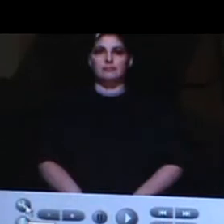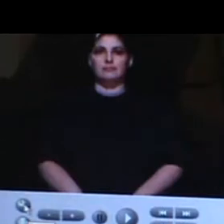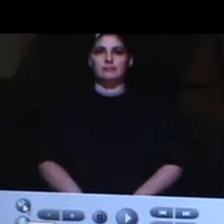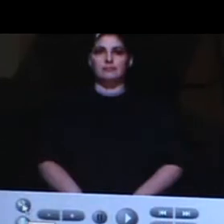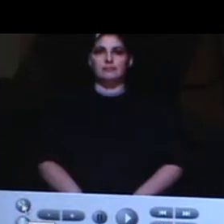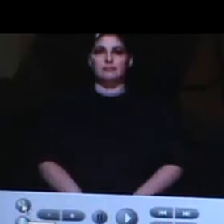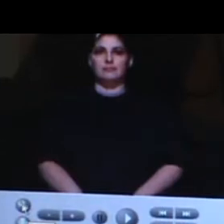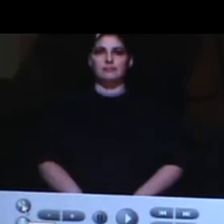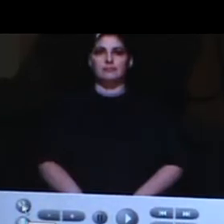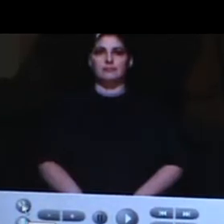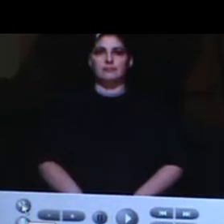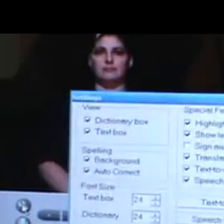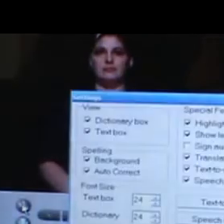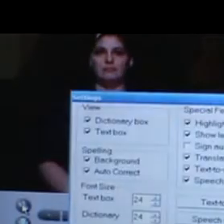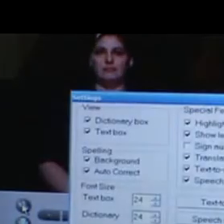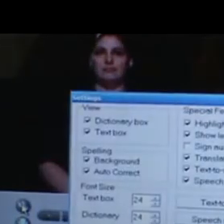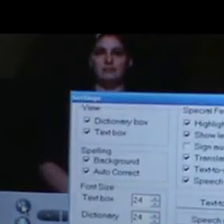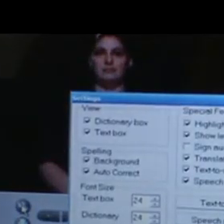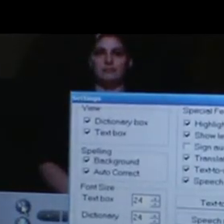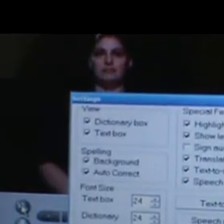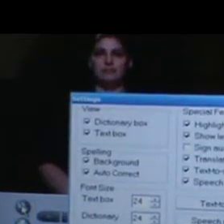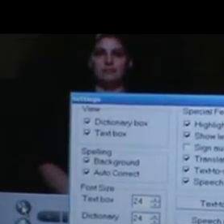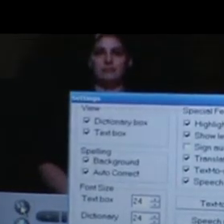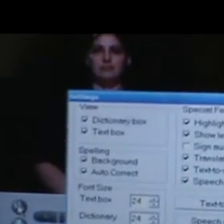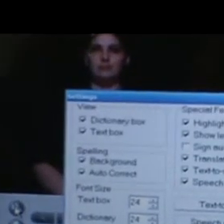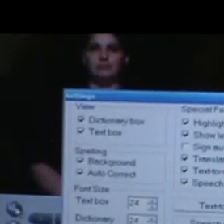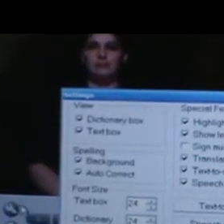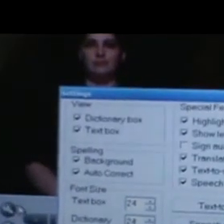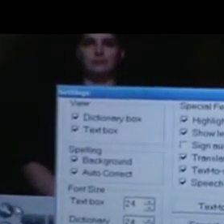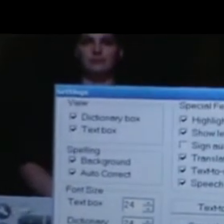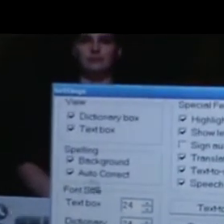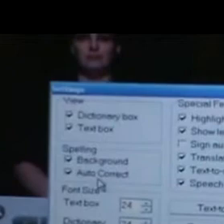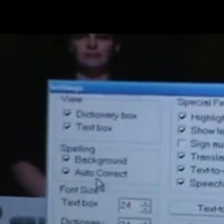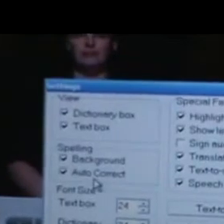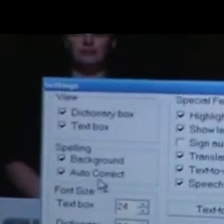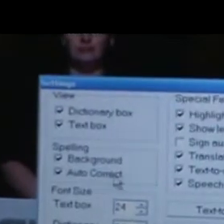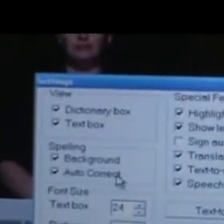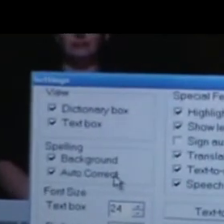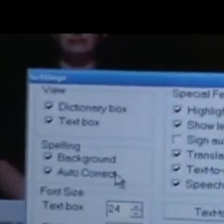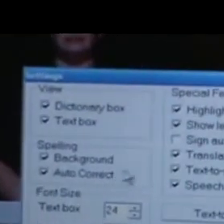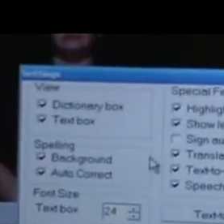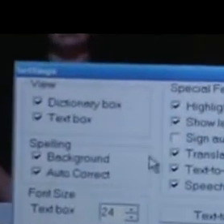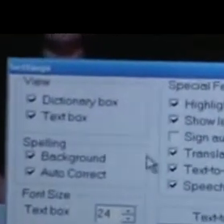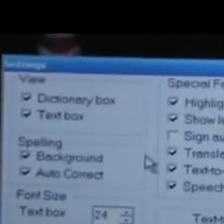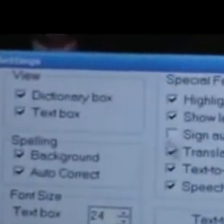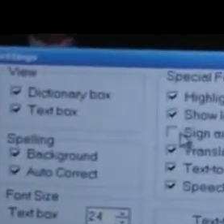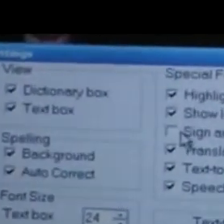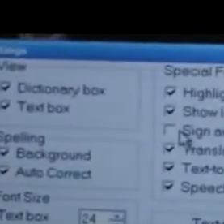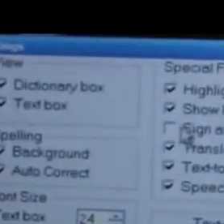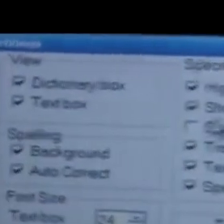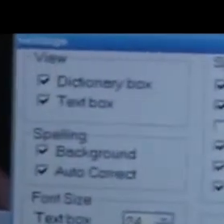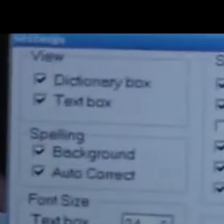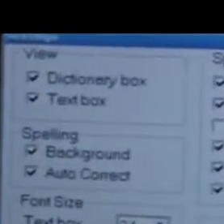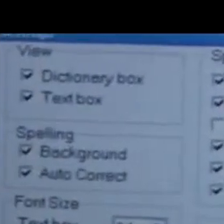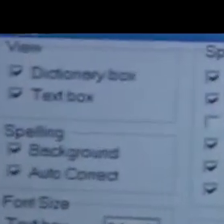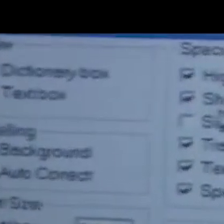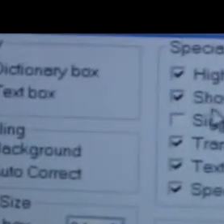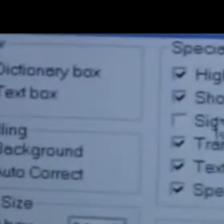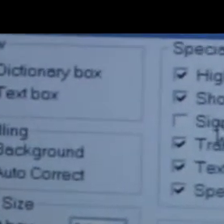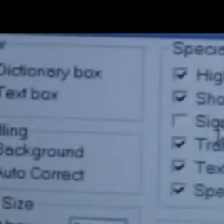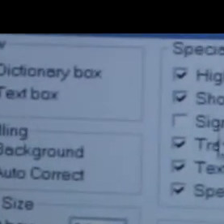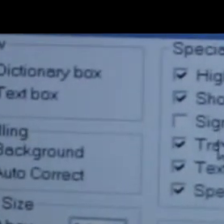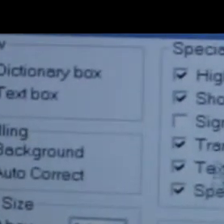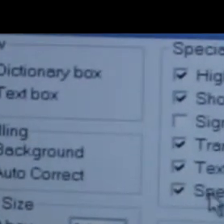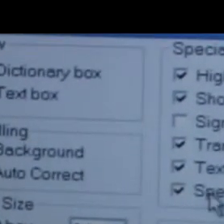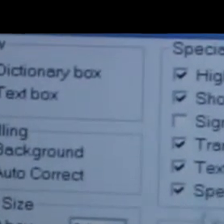wrench at the upper left hand side. A window pops up, which is the settings window. On the right hand side,